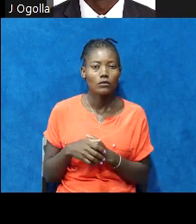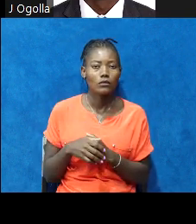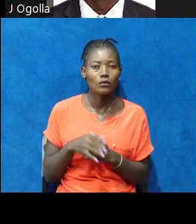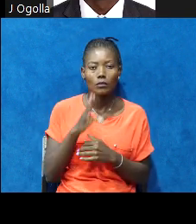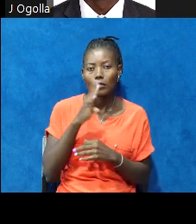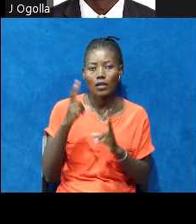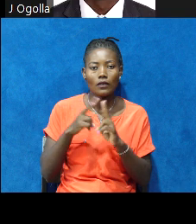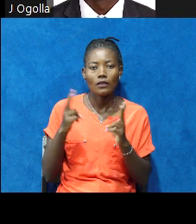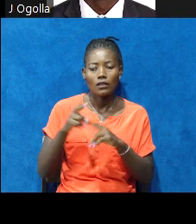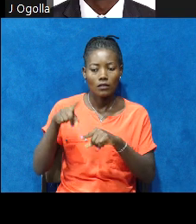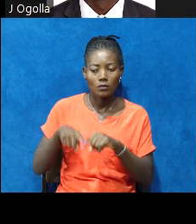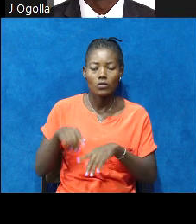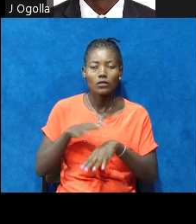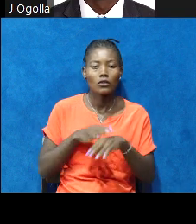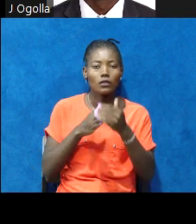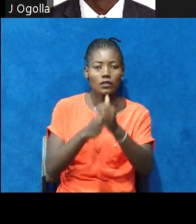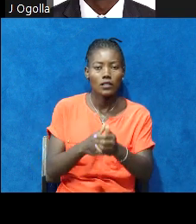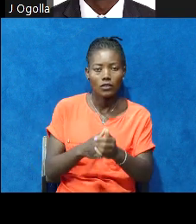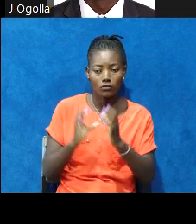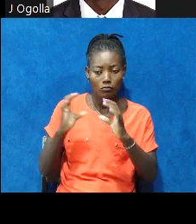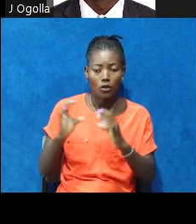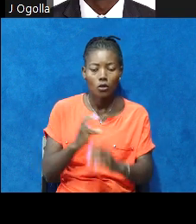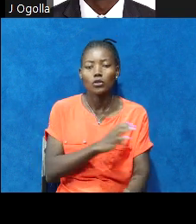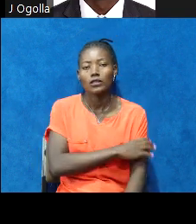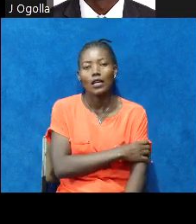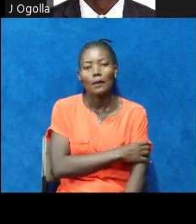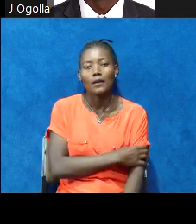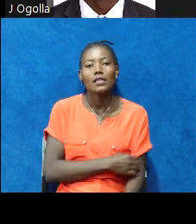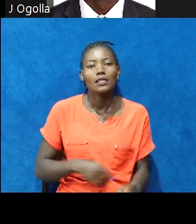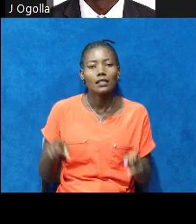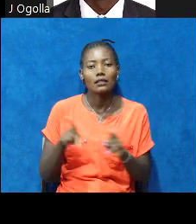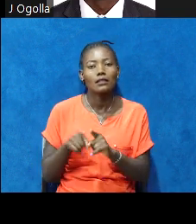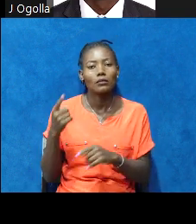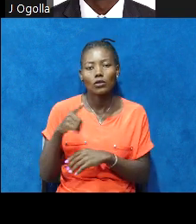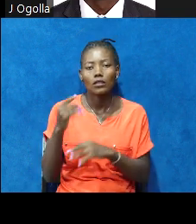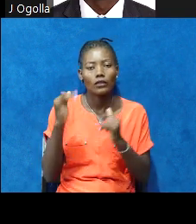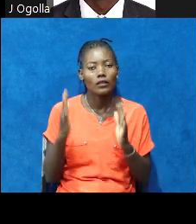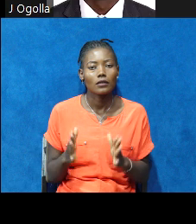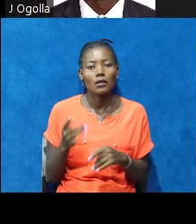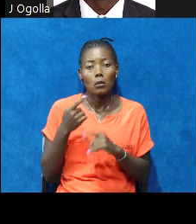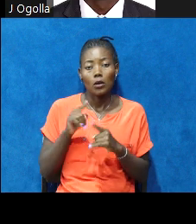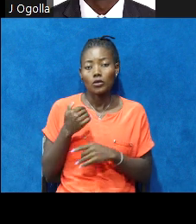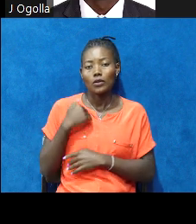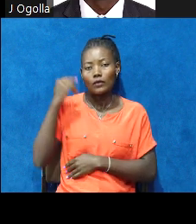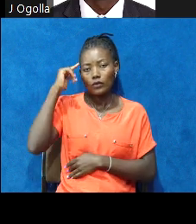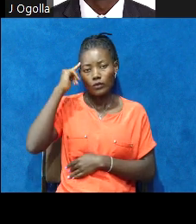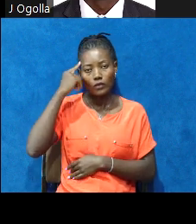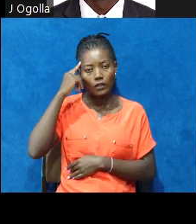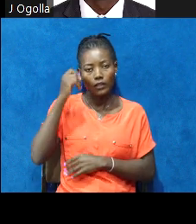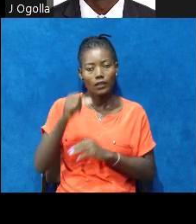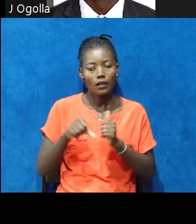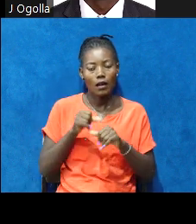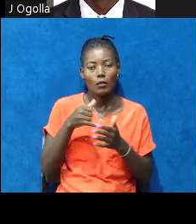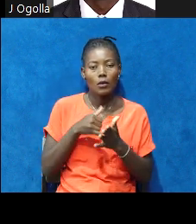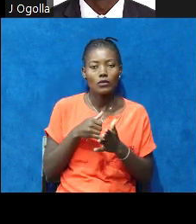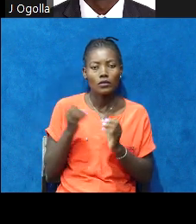be very dependent on, you know, your leadership. So your coach, your captain, also yourselves as athletes, but you have to think